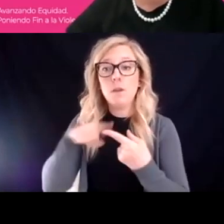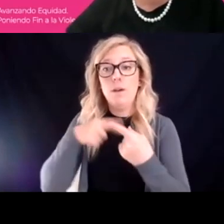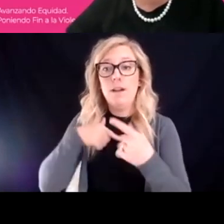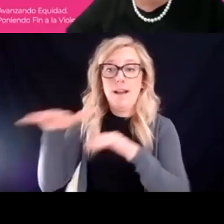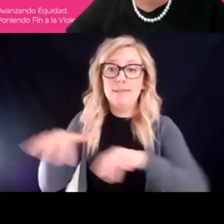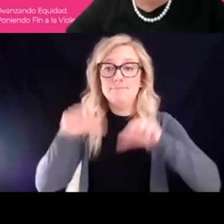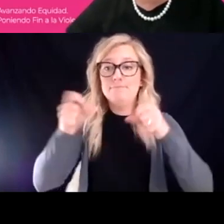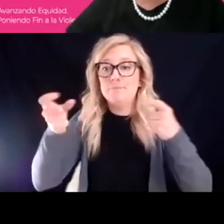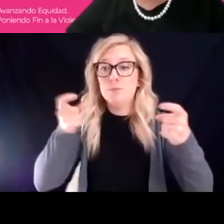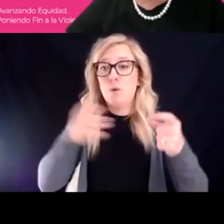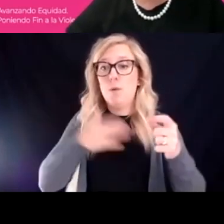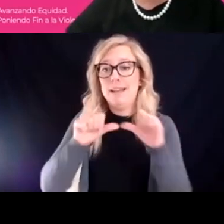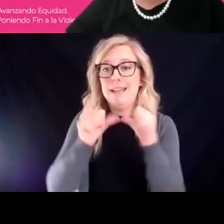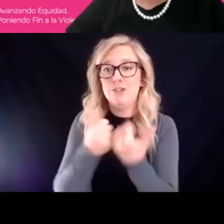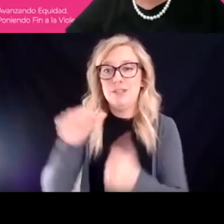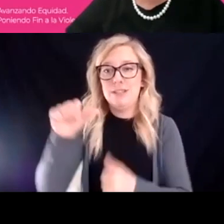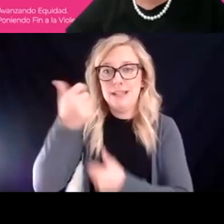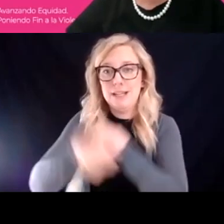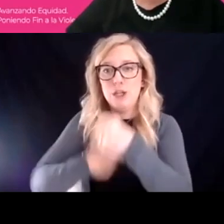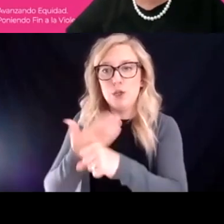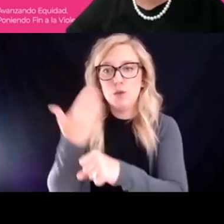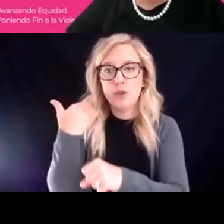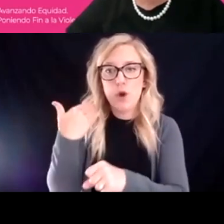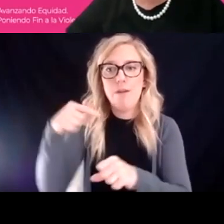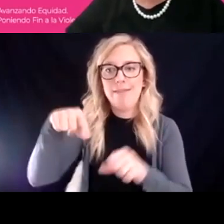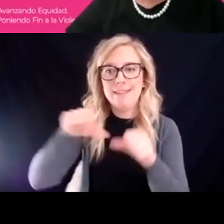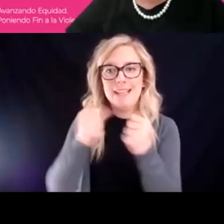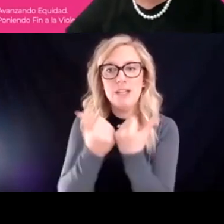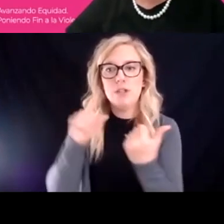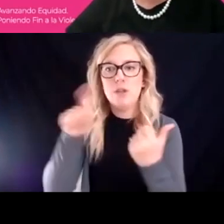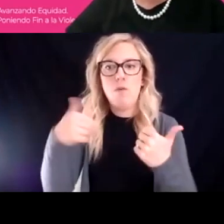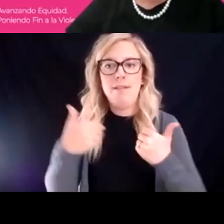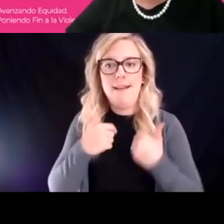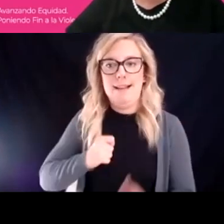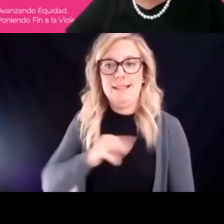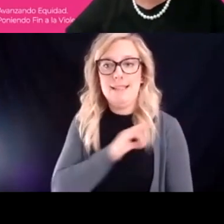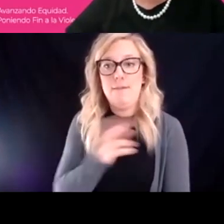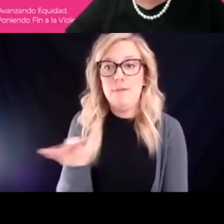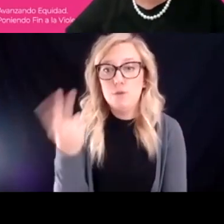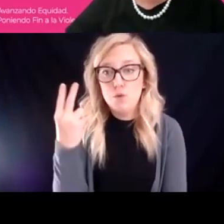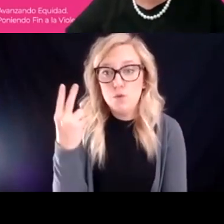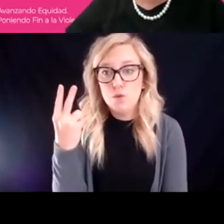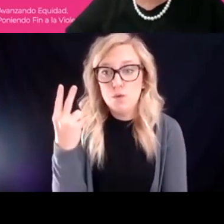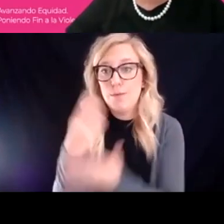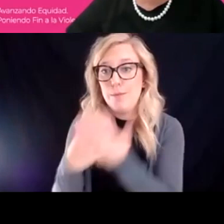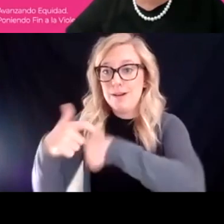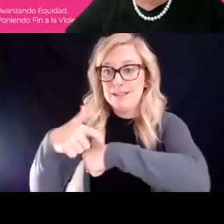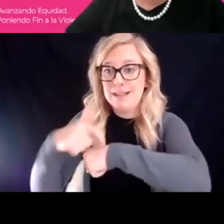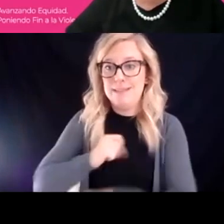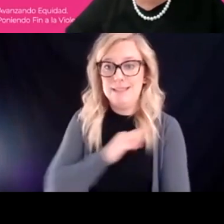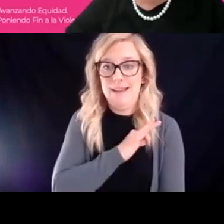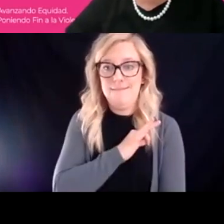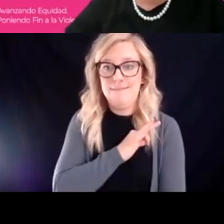this was an agency that only had a staff of two and they were part-time staff and it had one